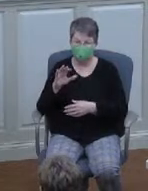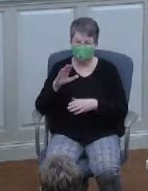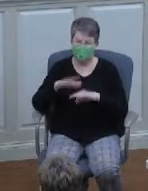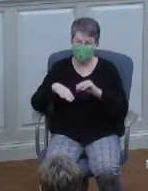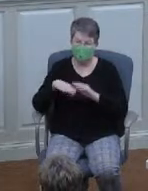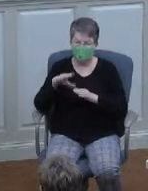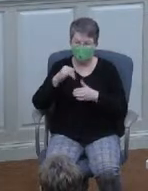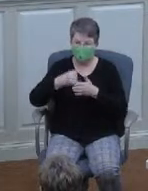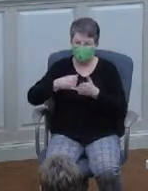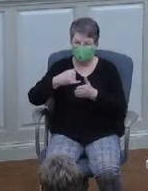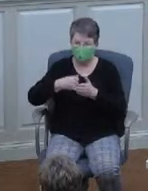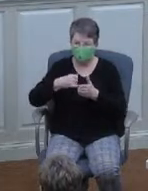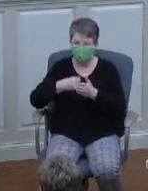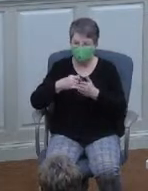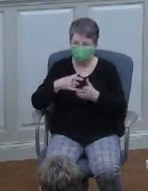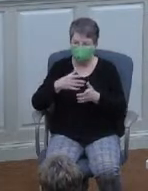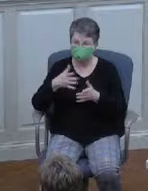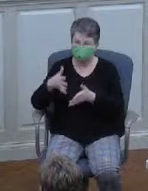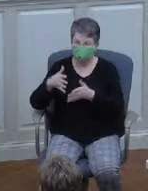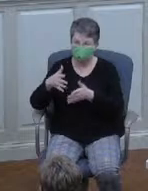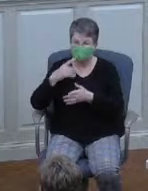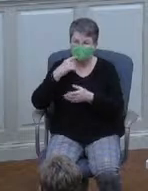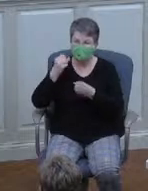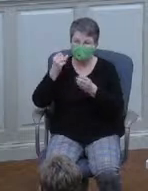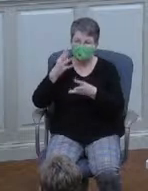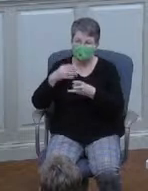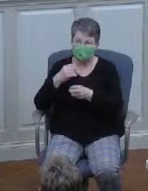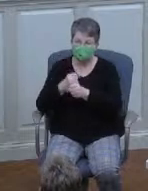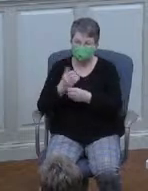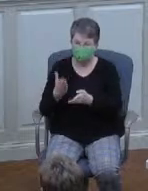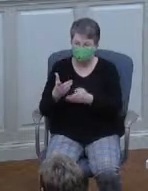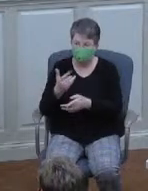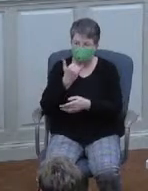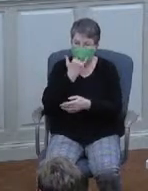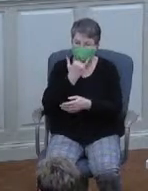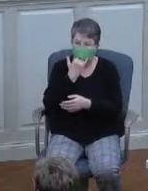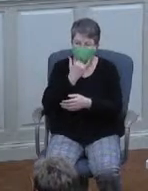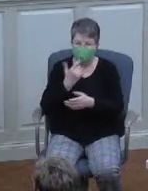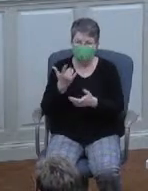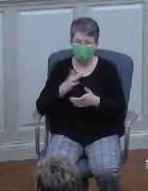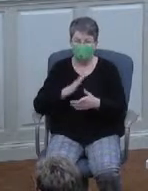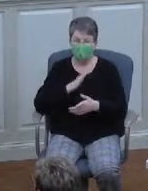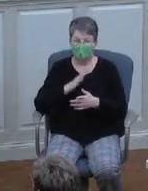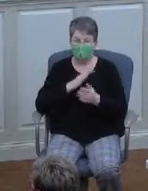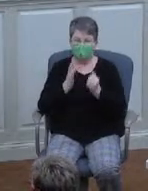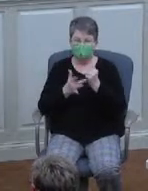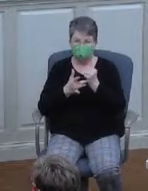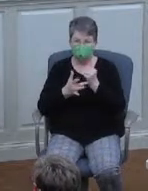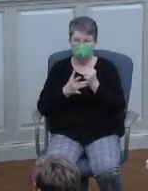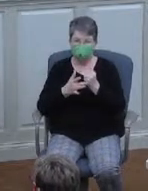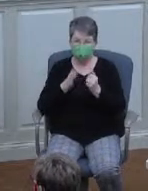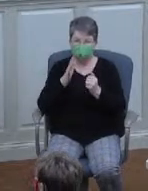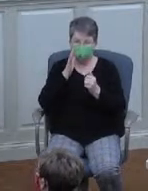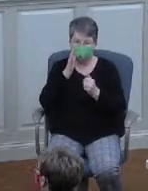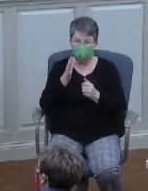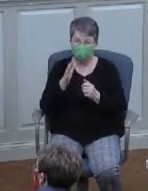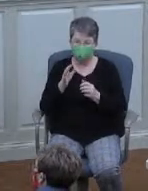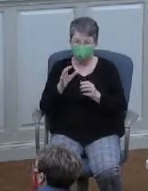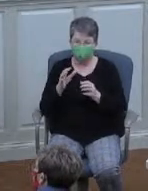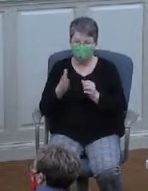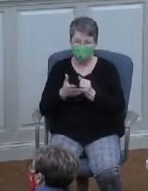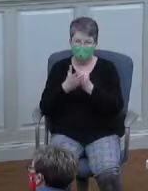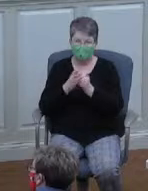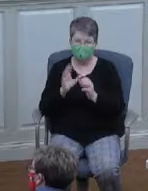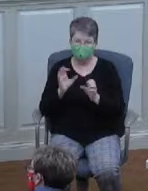that have been on file for years and years. So hopefully modern technology will allow us to move past that, and we've already made